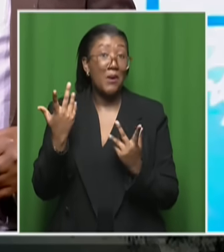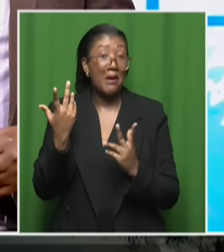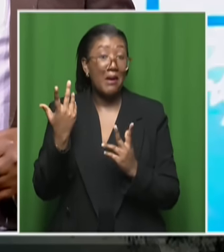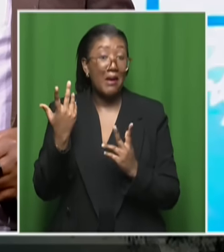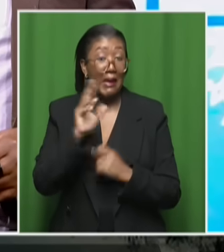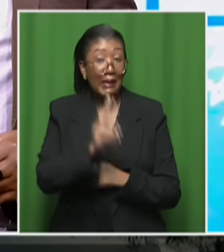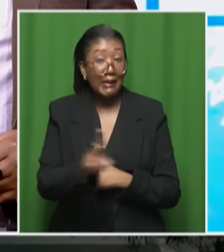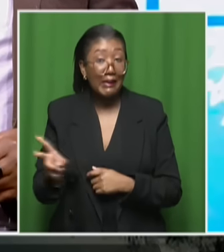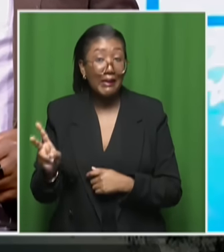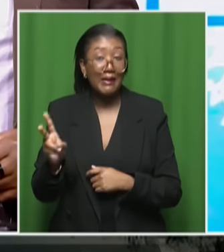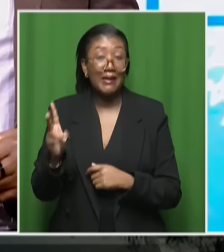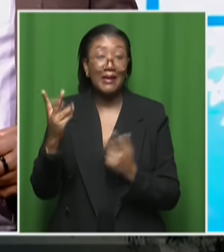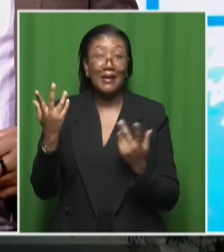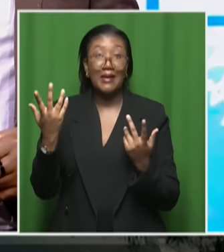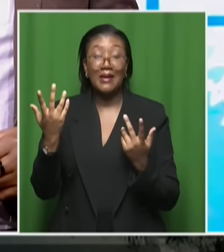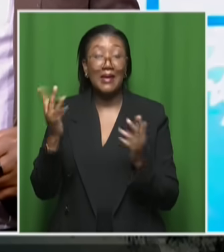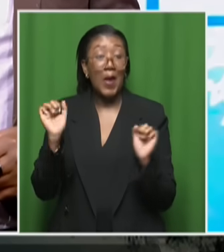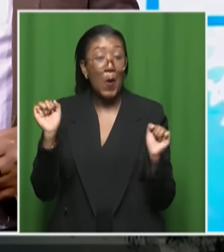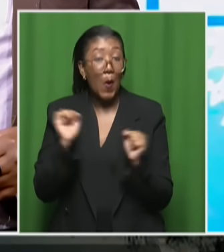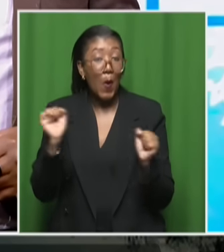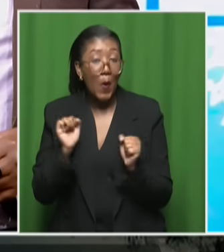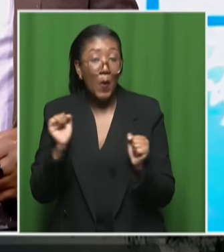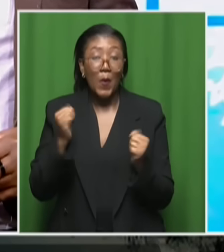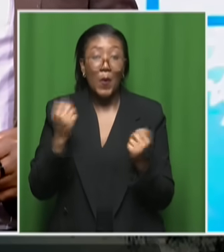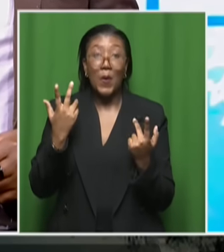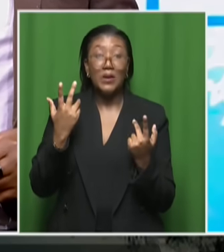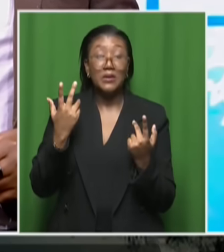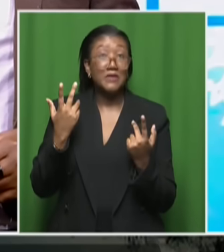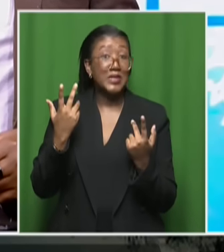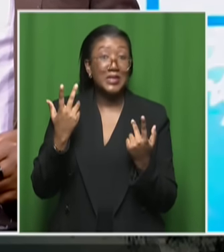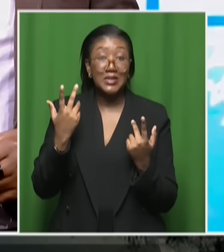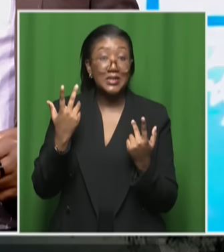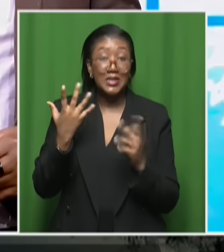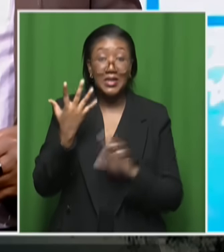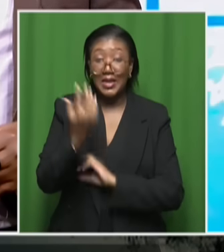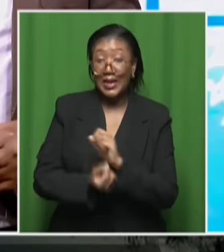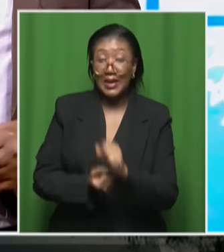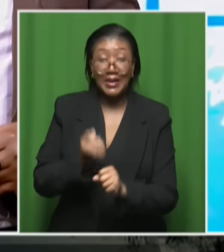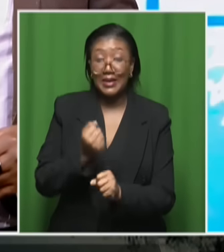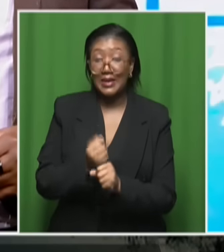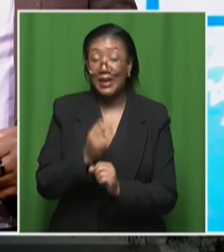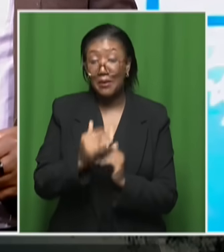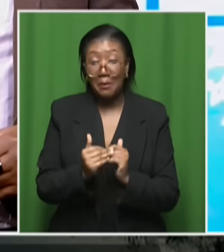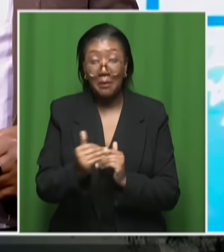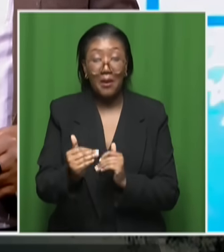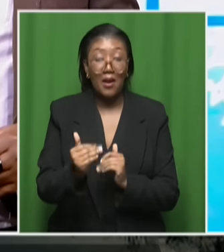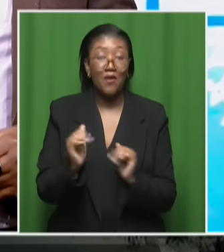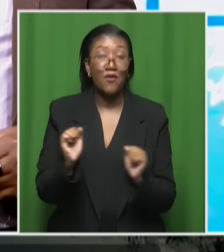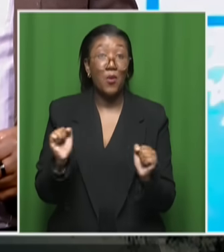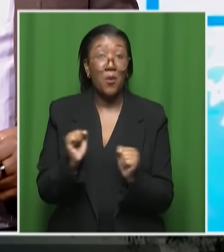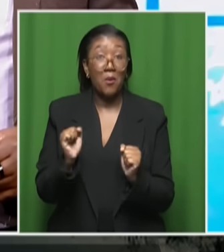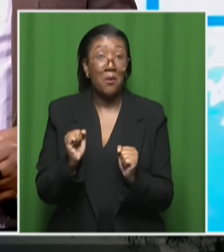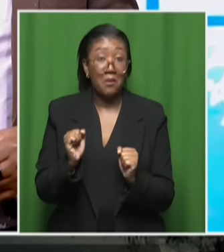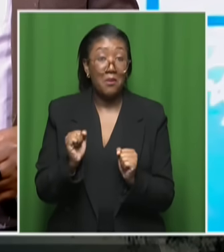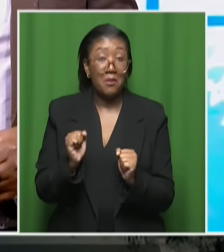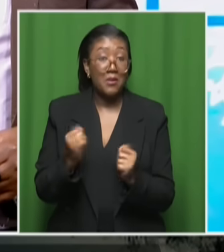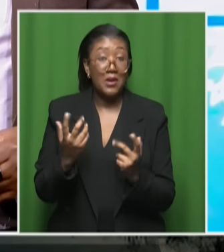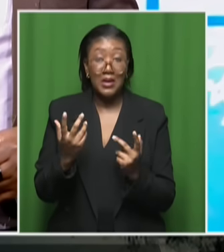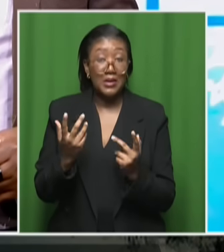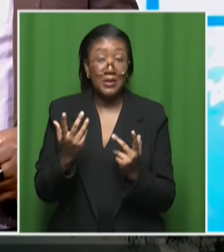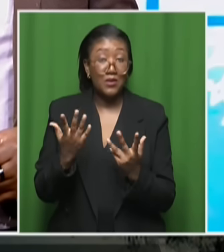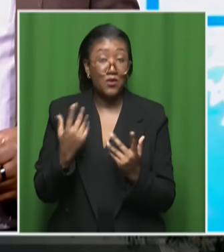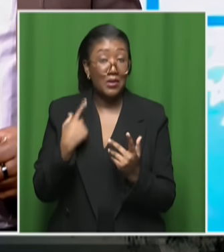it signal the start of more intense weather patterns for South Africa as the year continues, as the season continues? What can you